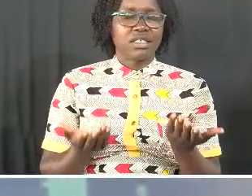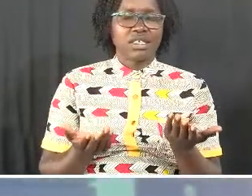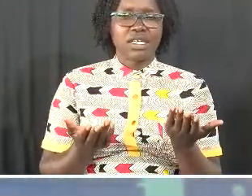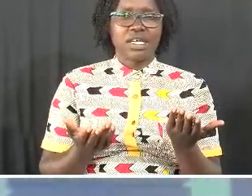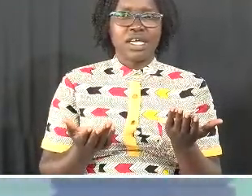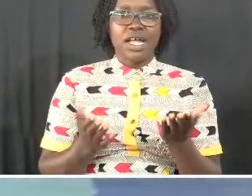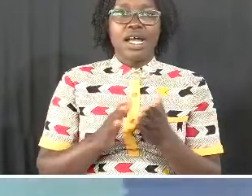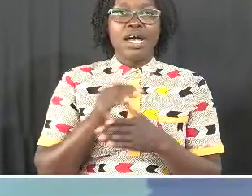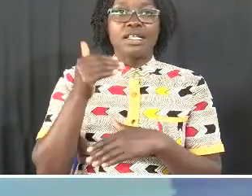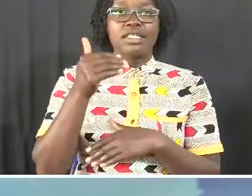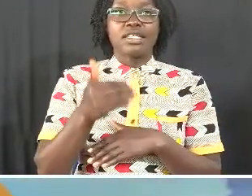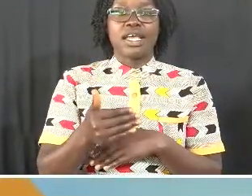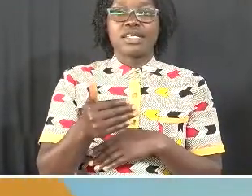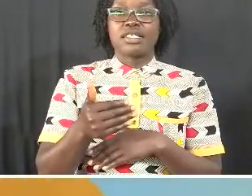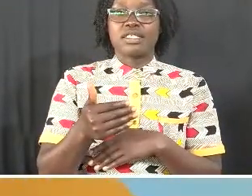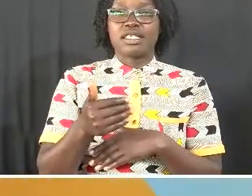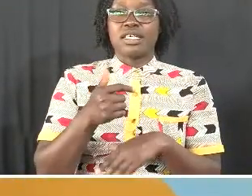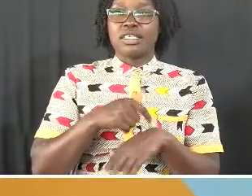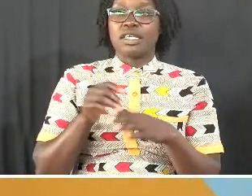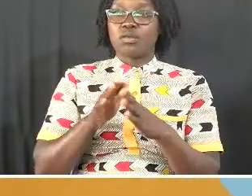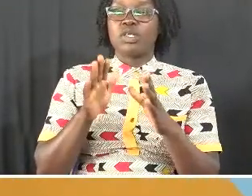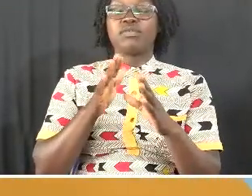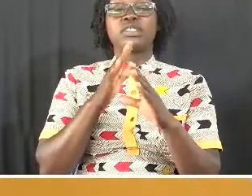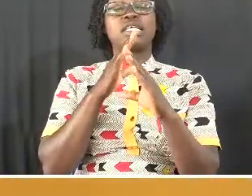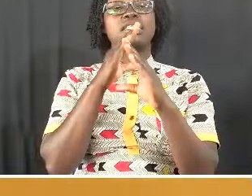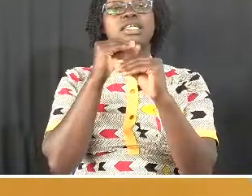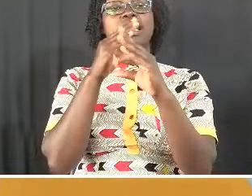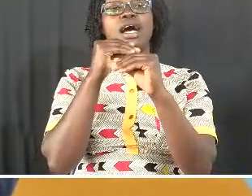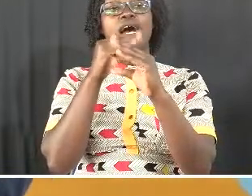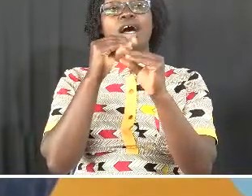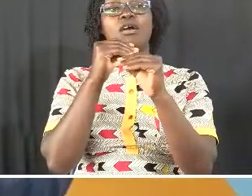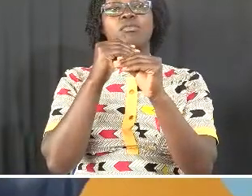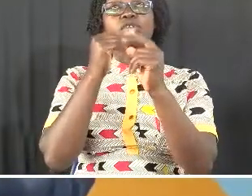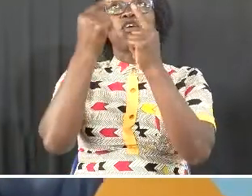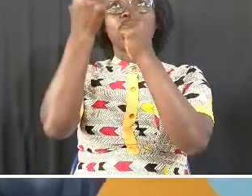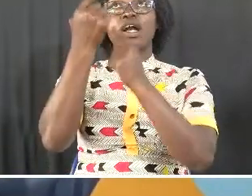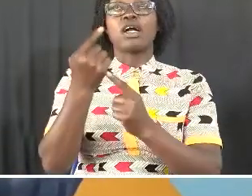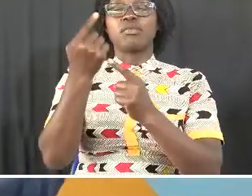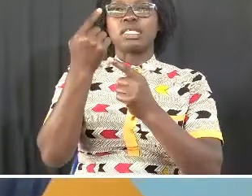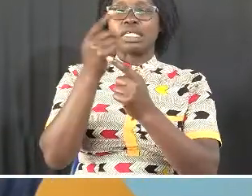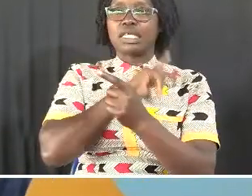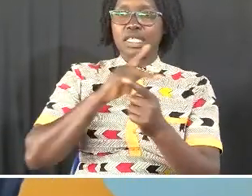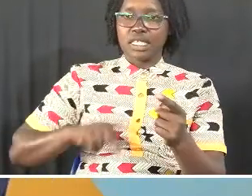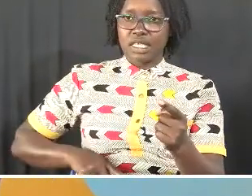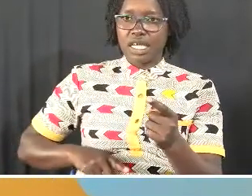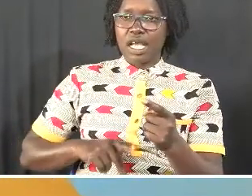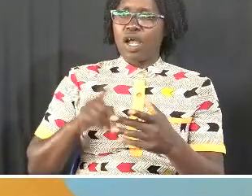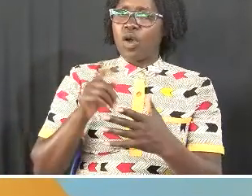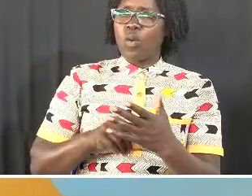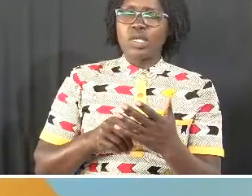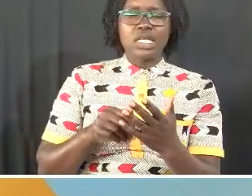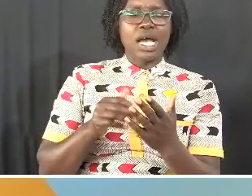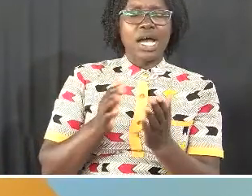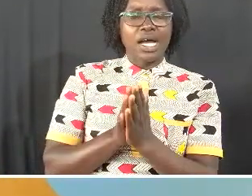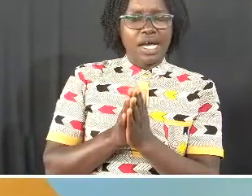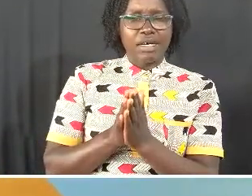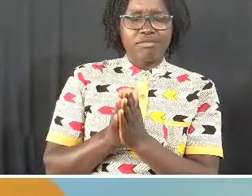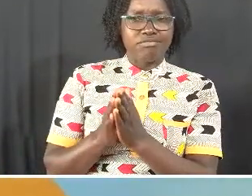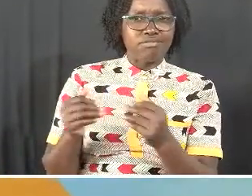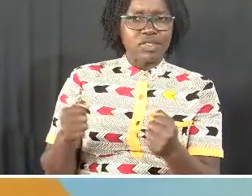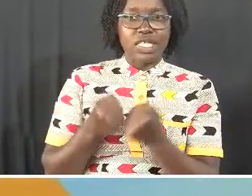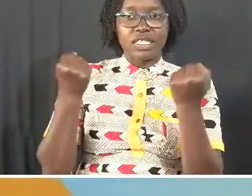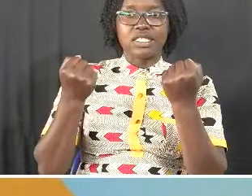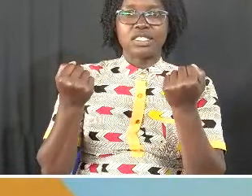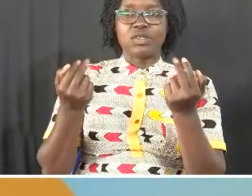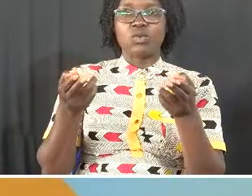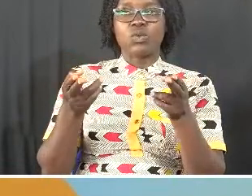And the next thing they will hear is a trumpet sound of the coming king. What a tragedy will it be